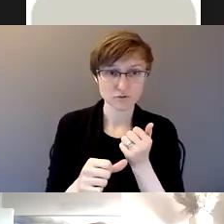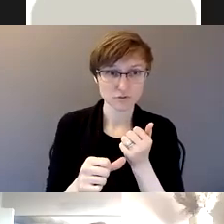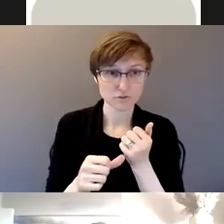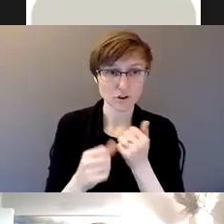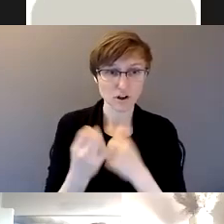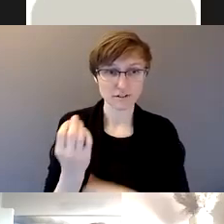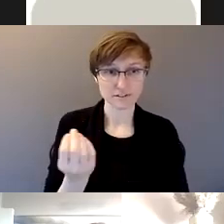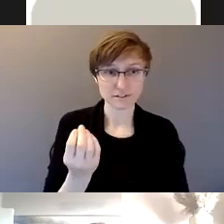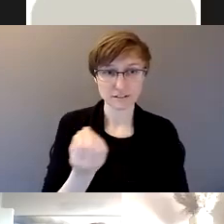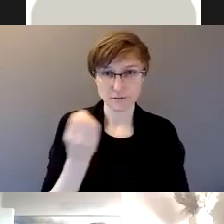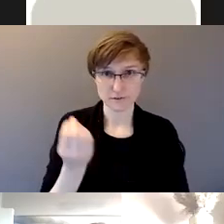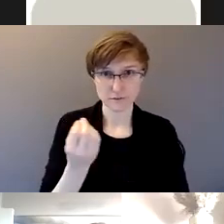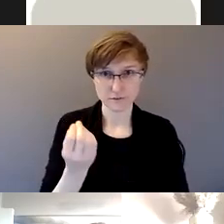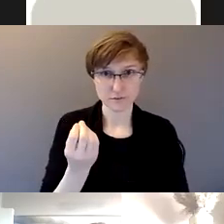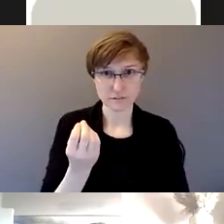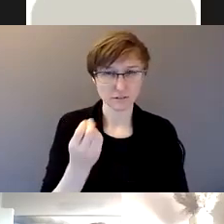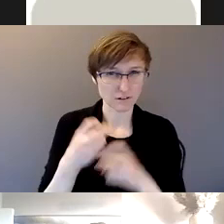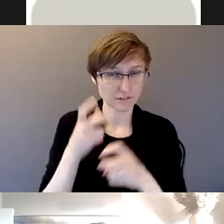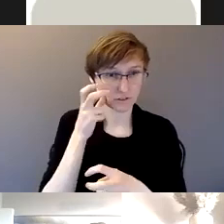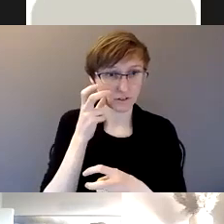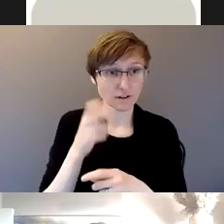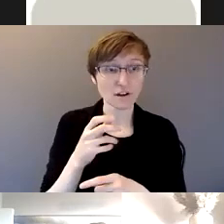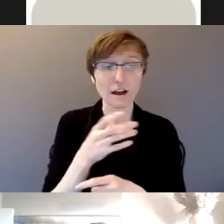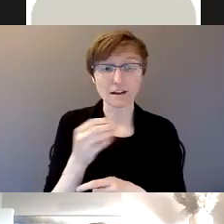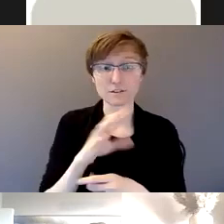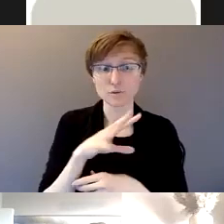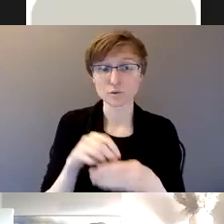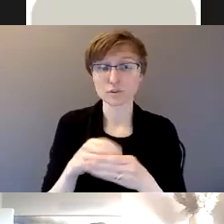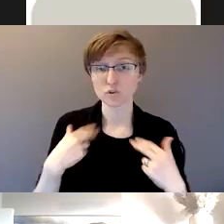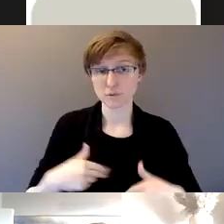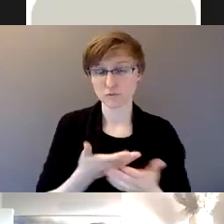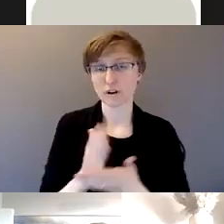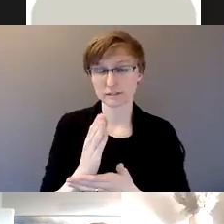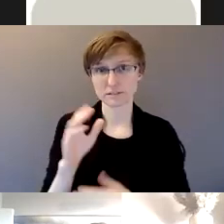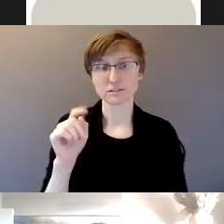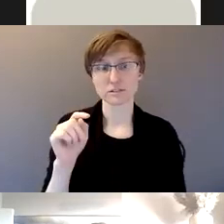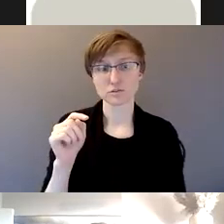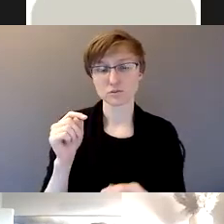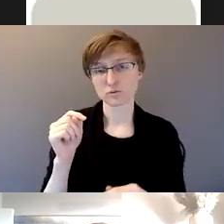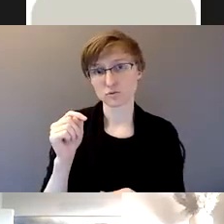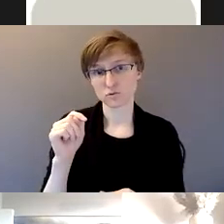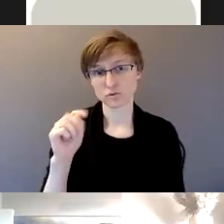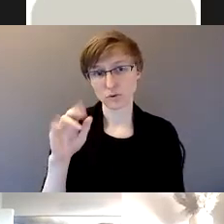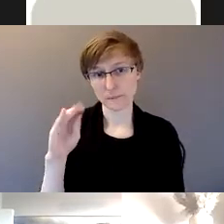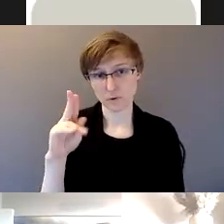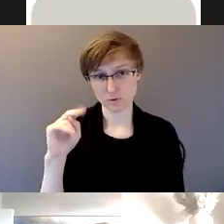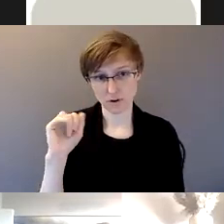Guardian Trustee. We also include the Human Rights Tribunal. There also is a clinic with the South Asian